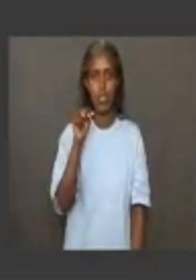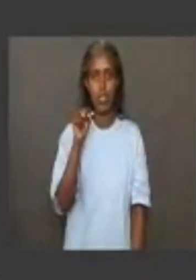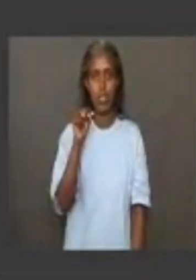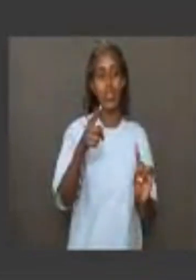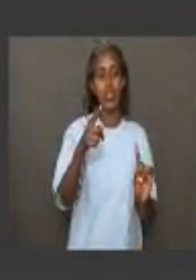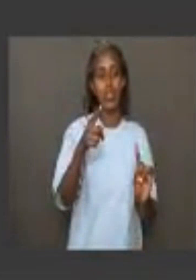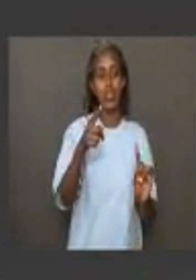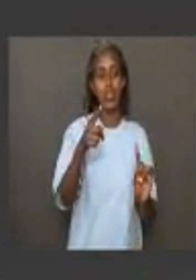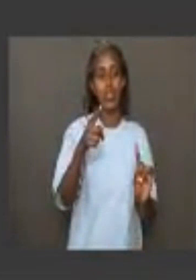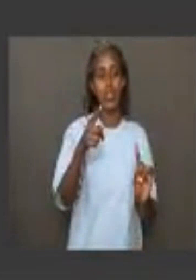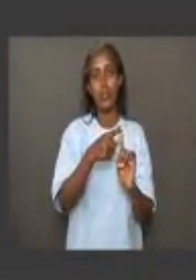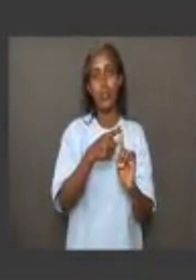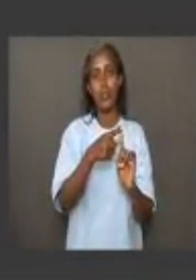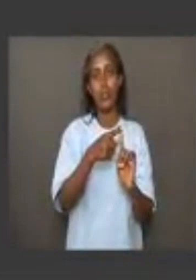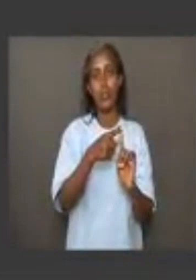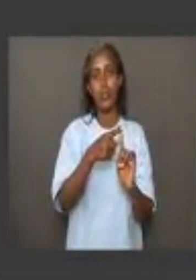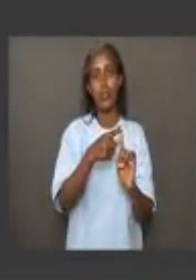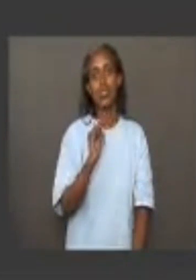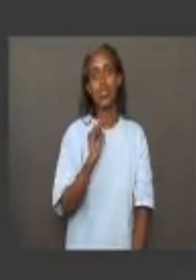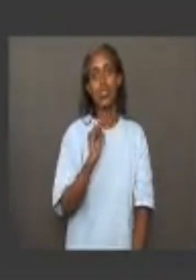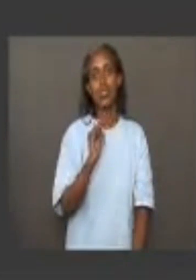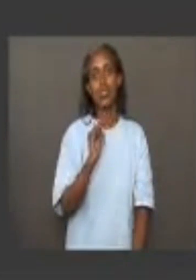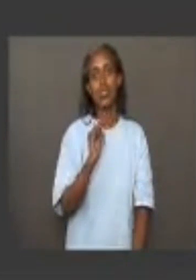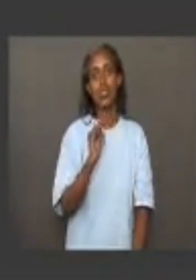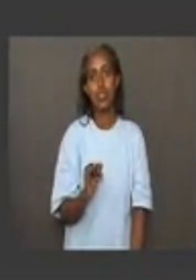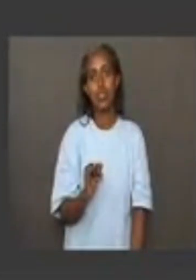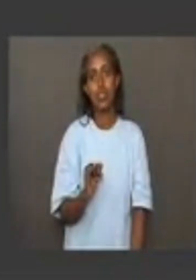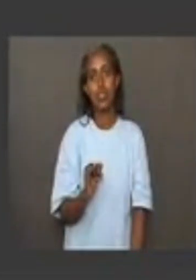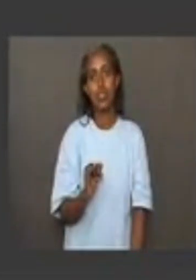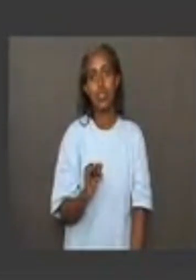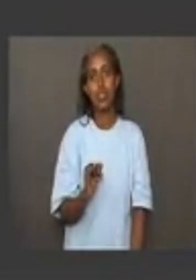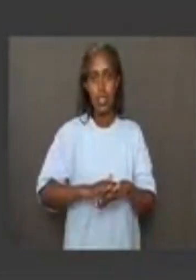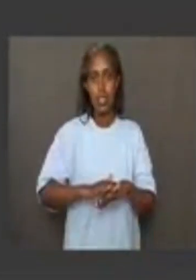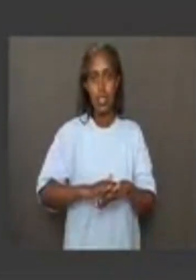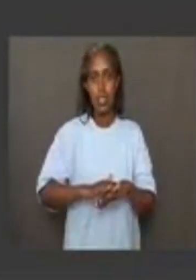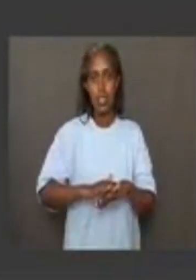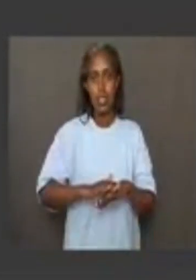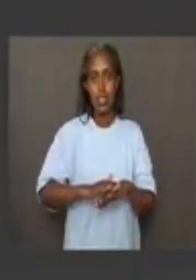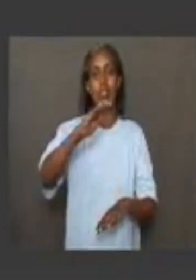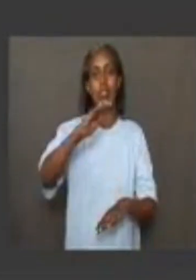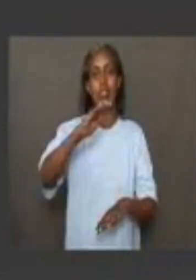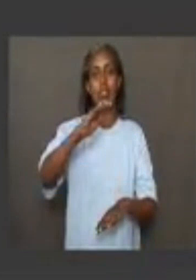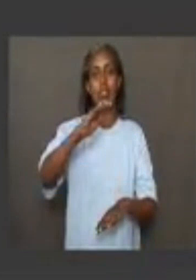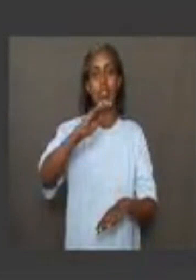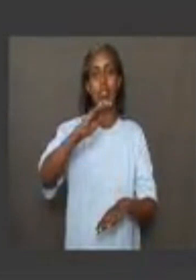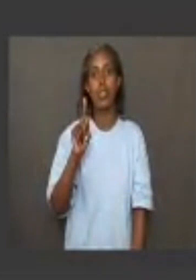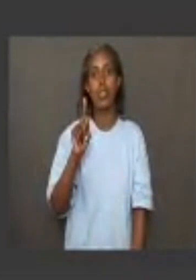positive integer greater than 1,